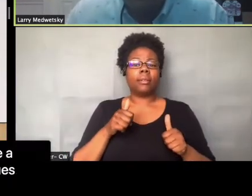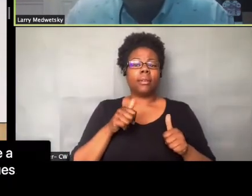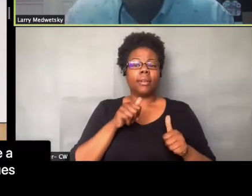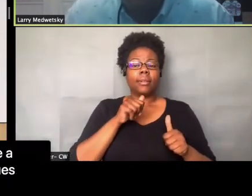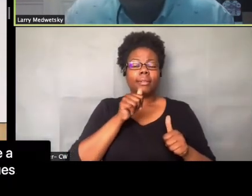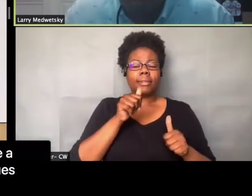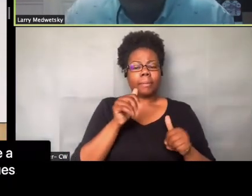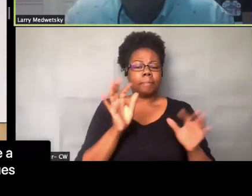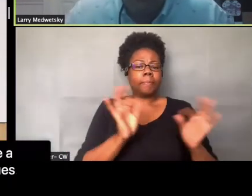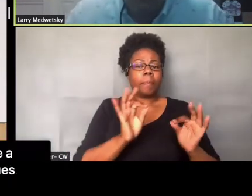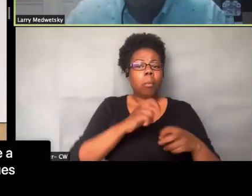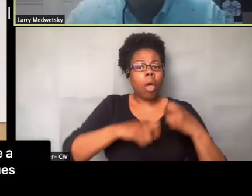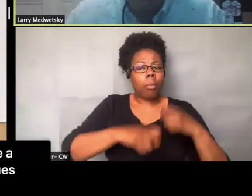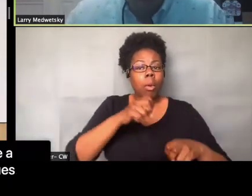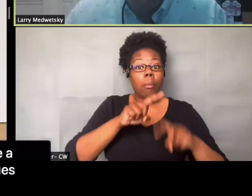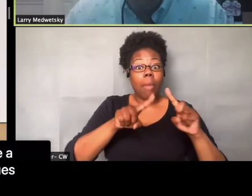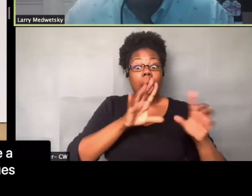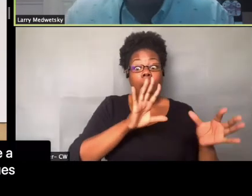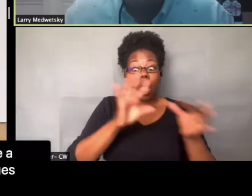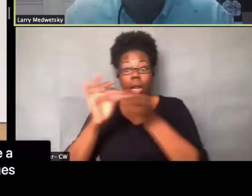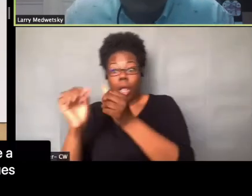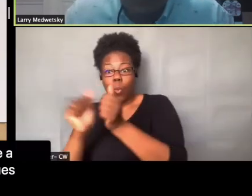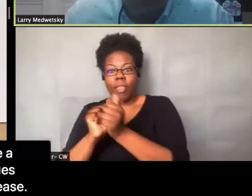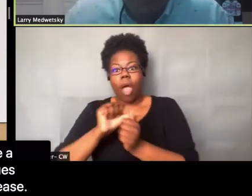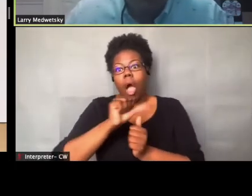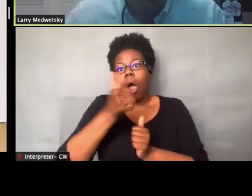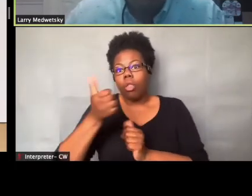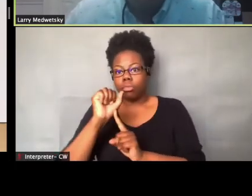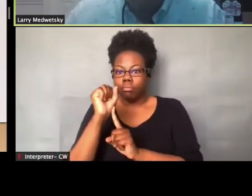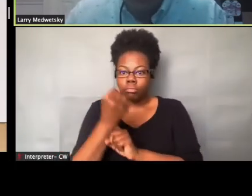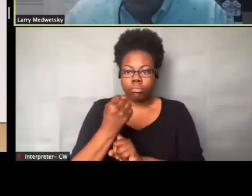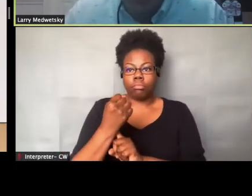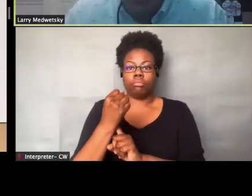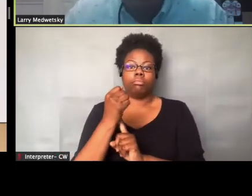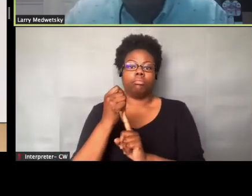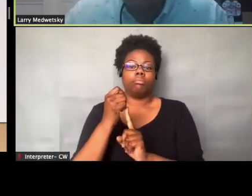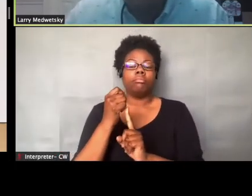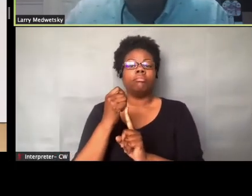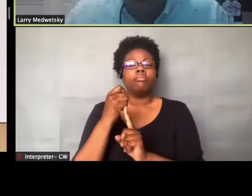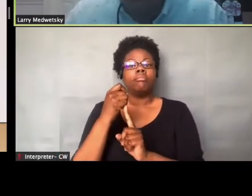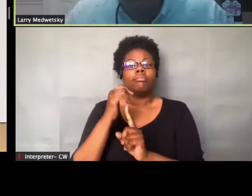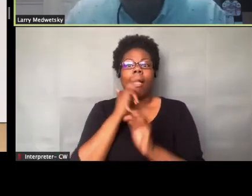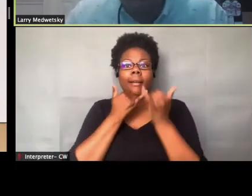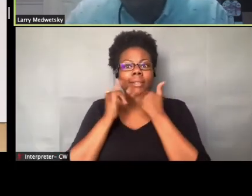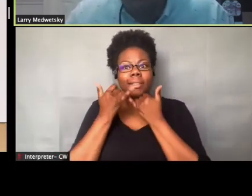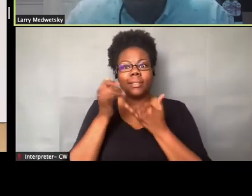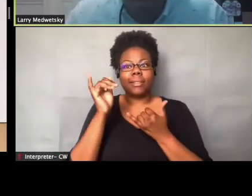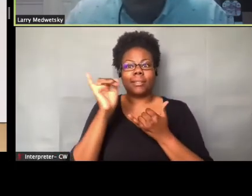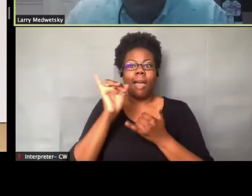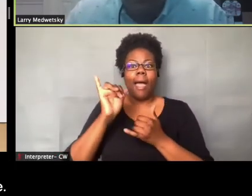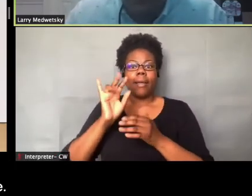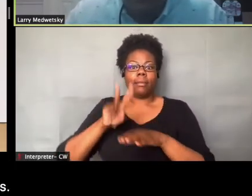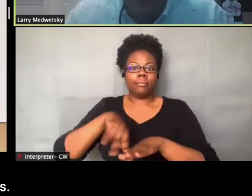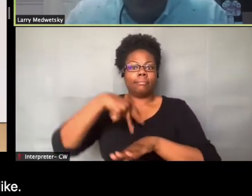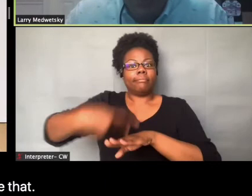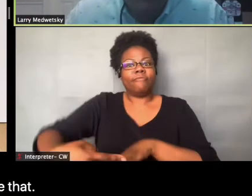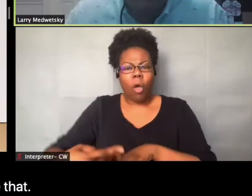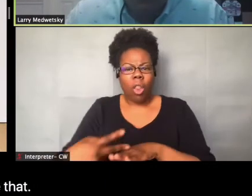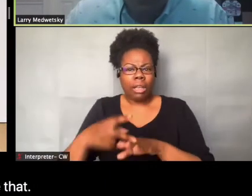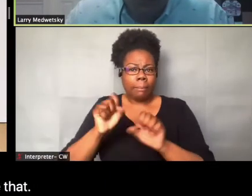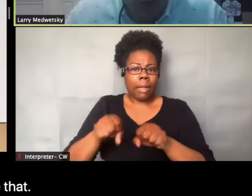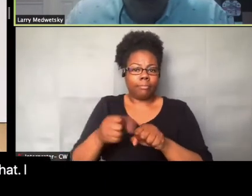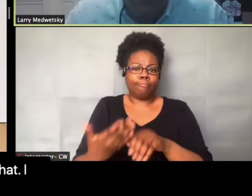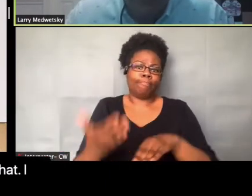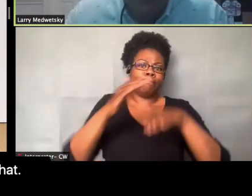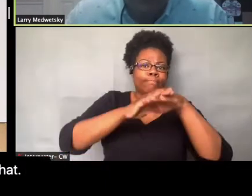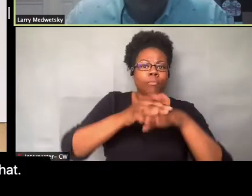as an increased risk of falling or an increased risk of dementia, and so, or other issues like that. And so